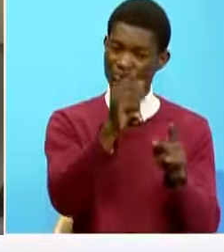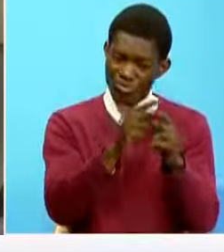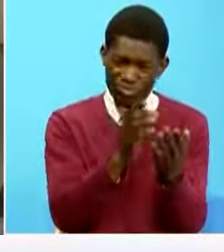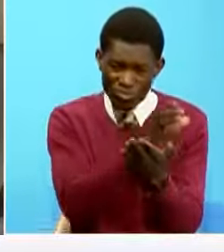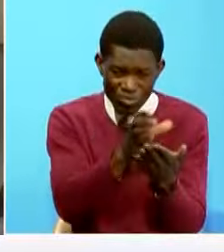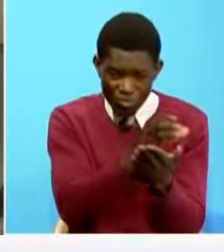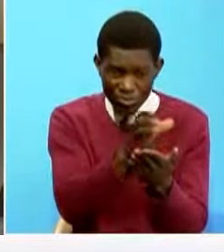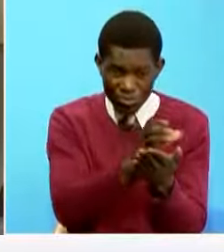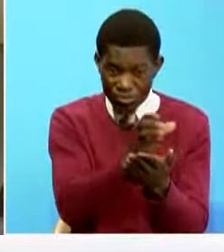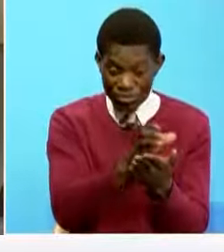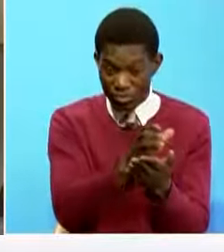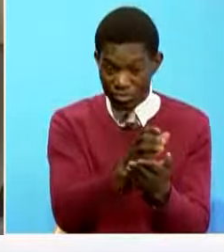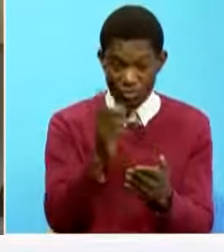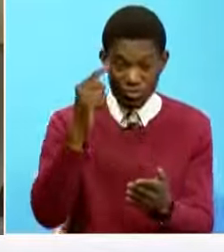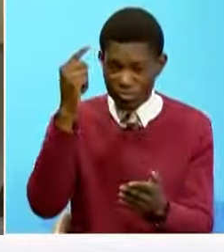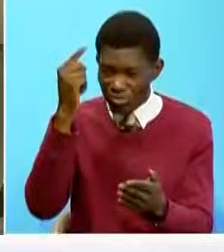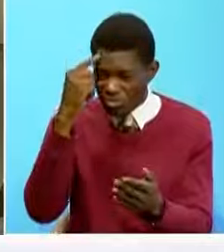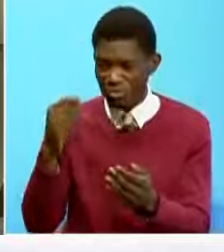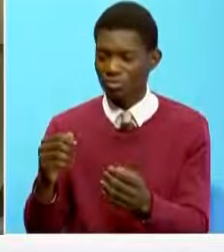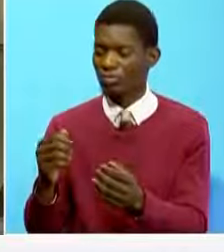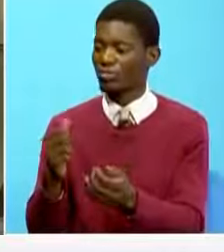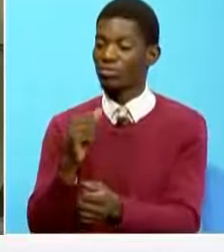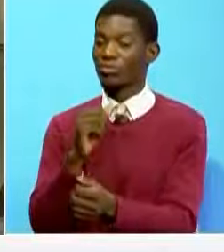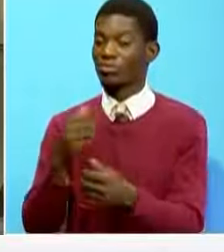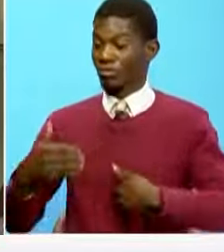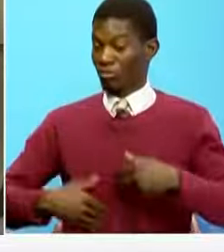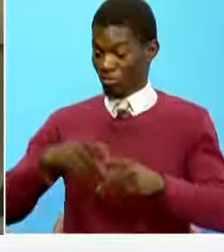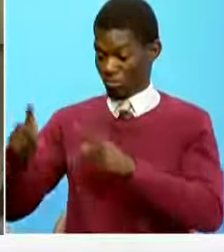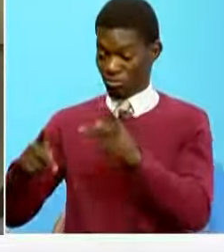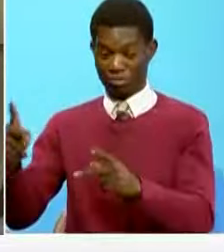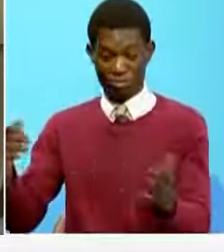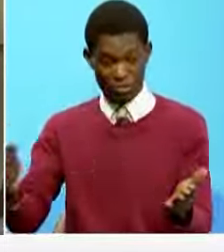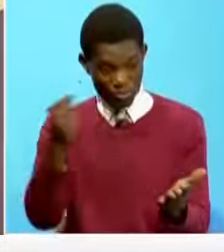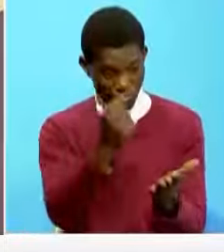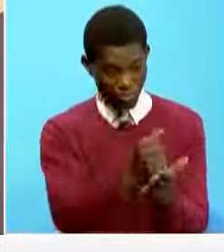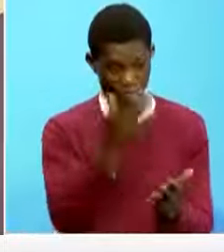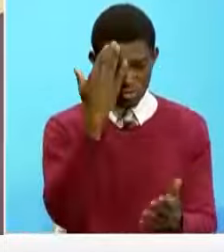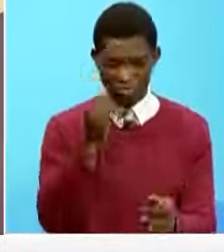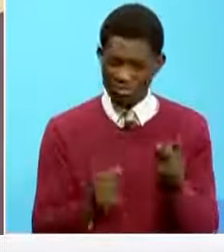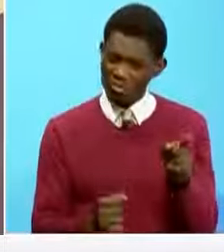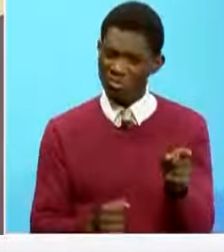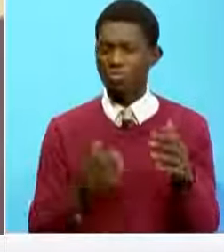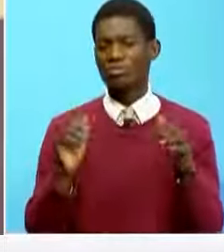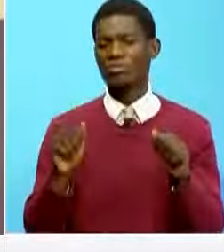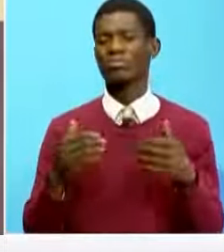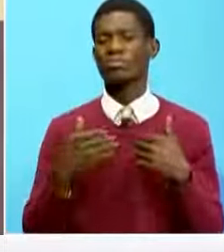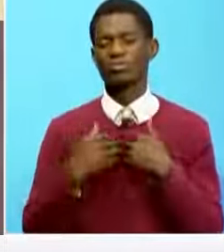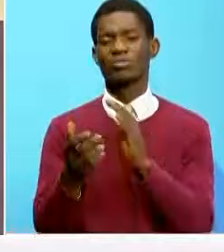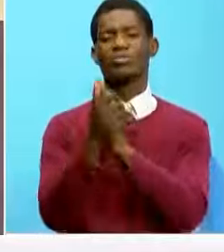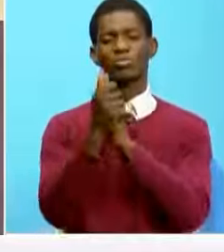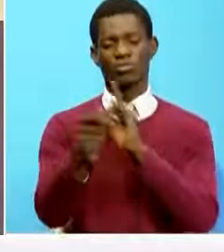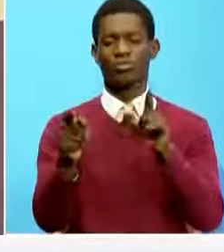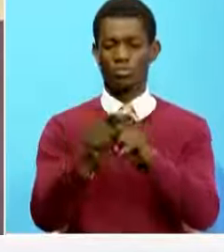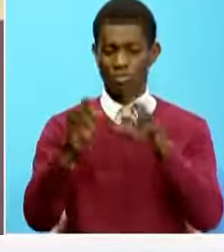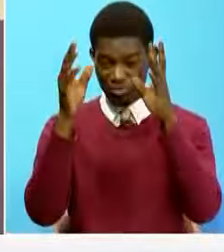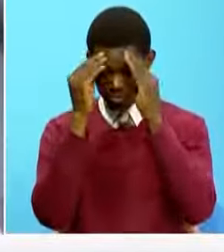to support our young people to acquire relevant knowledge and skills. I therefore encourage all the